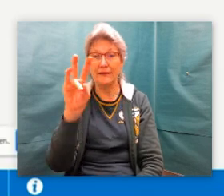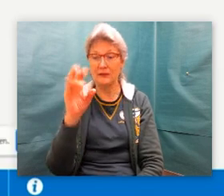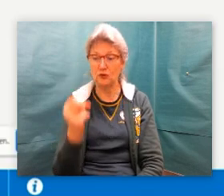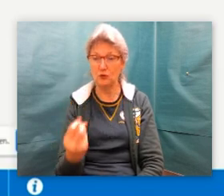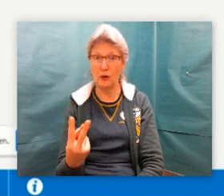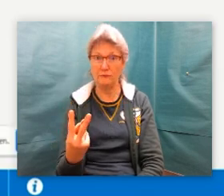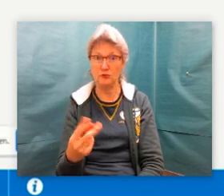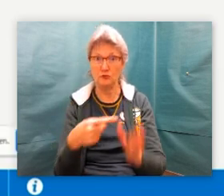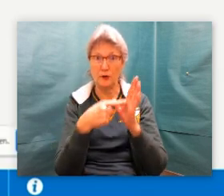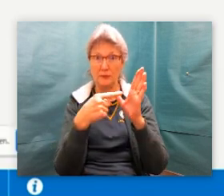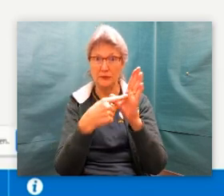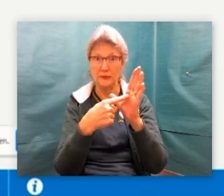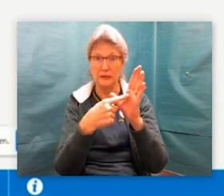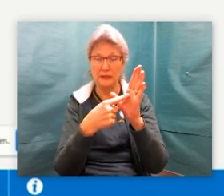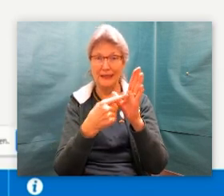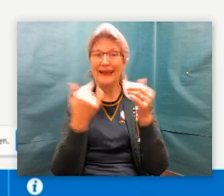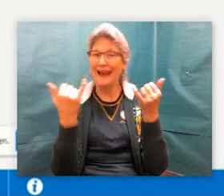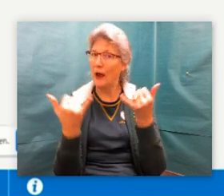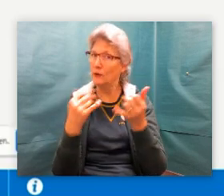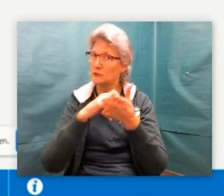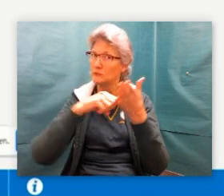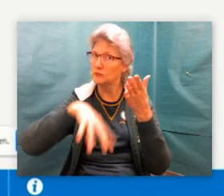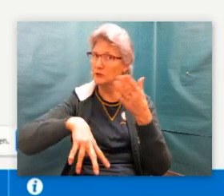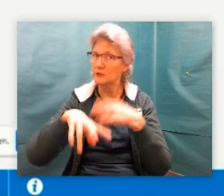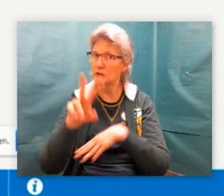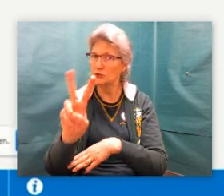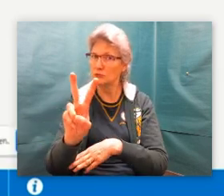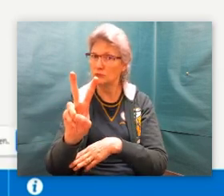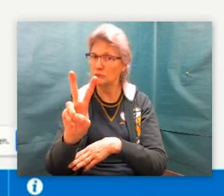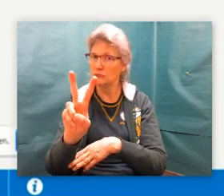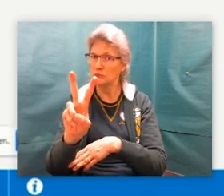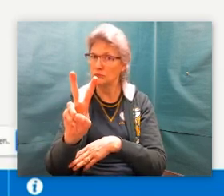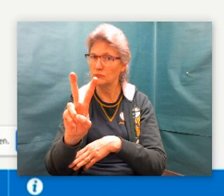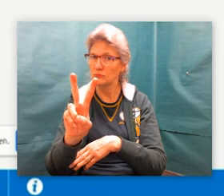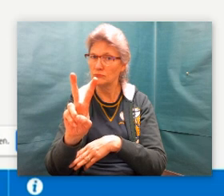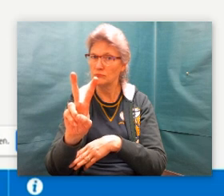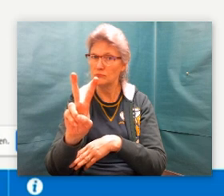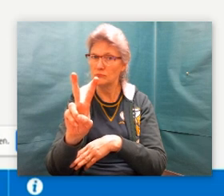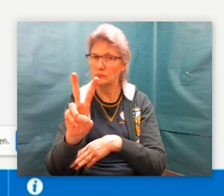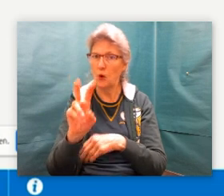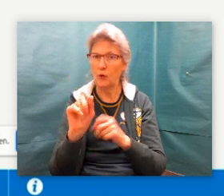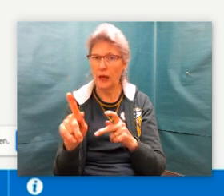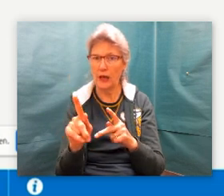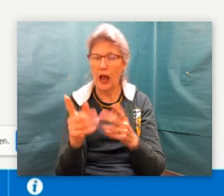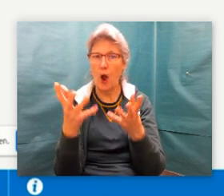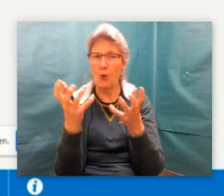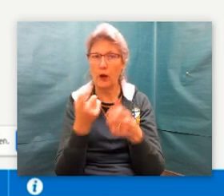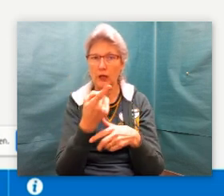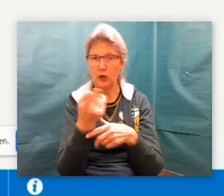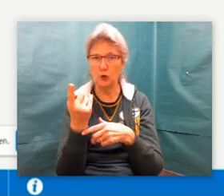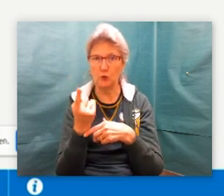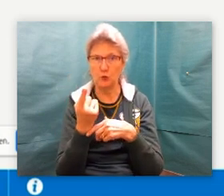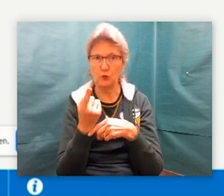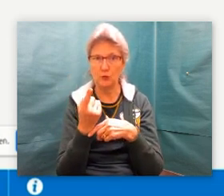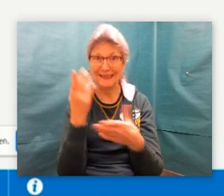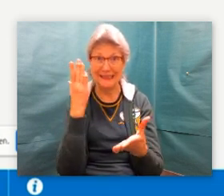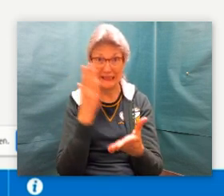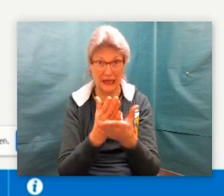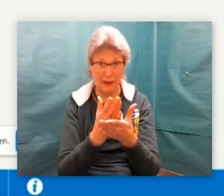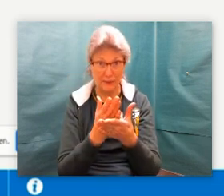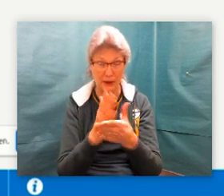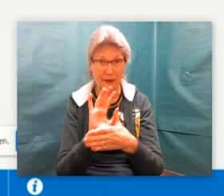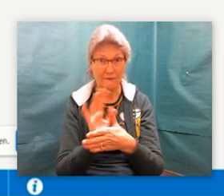3 7/12 represented. Now we're subtracting 2. So I would like for you to pause your